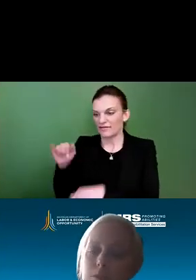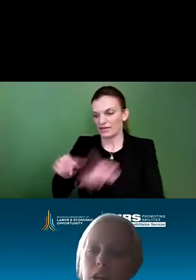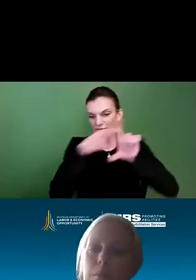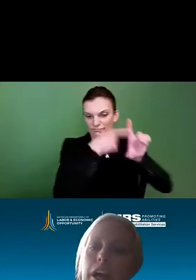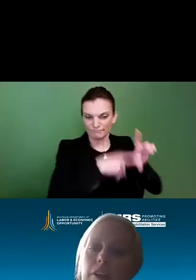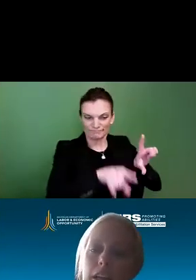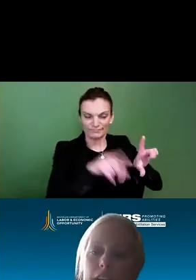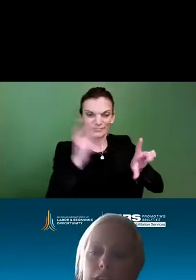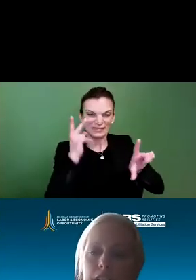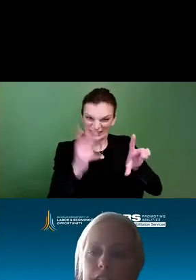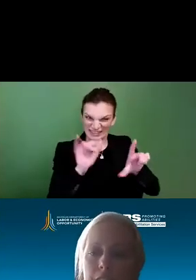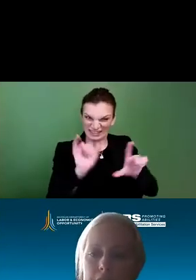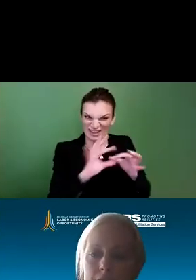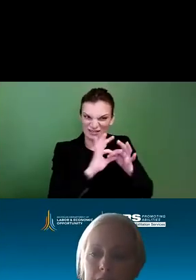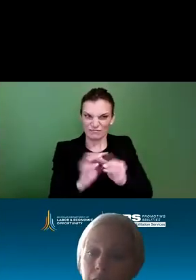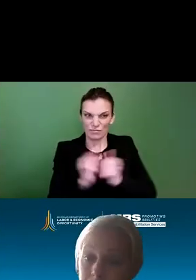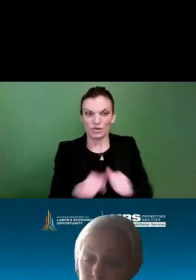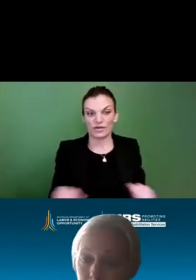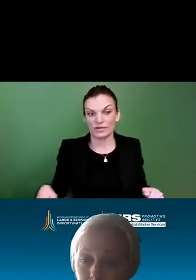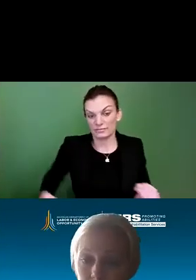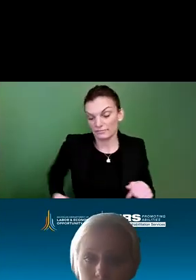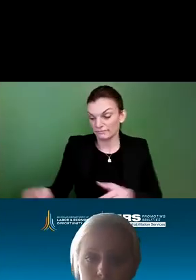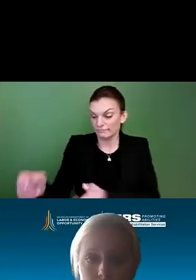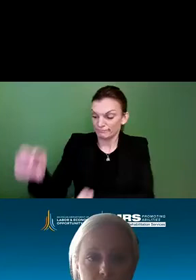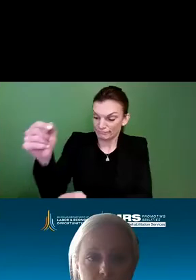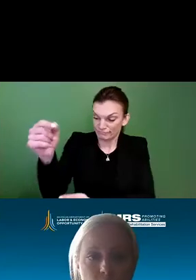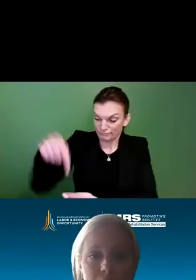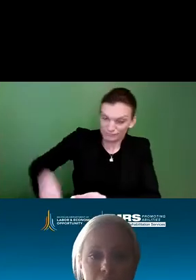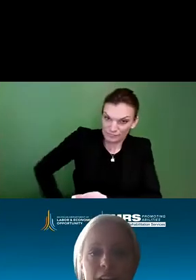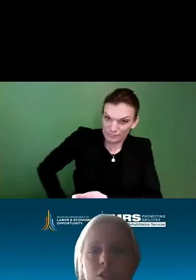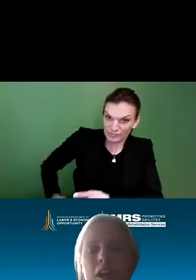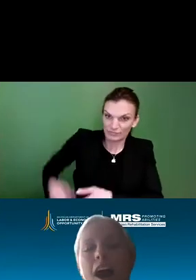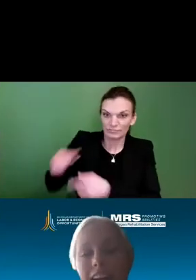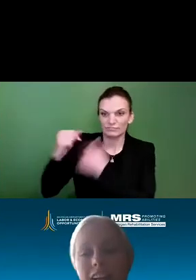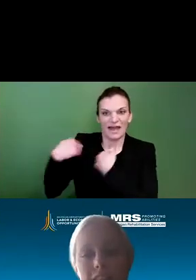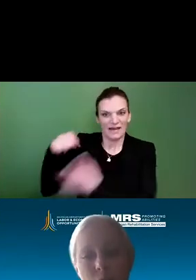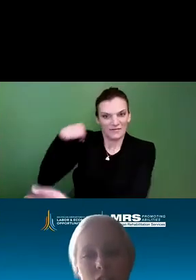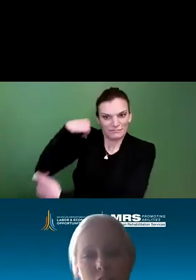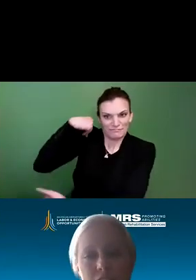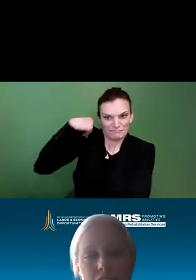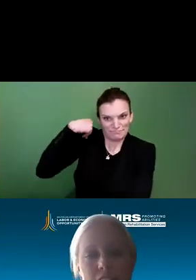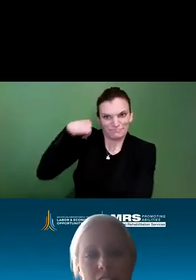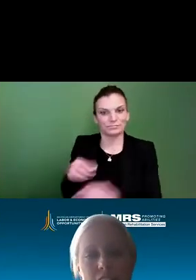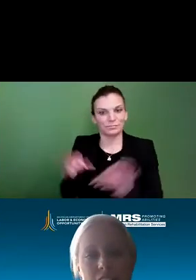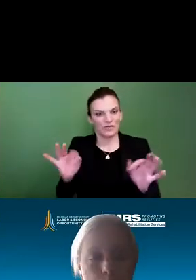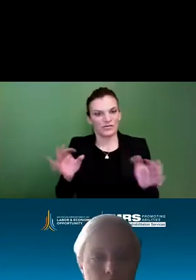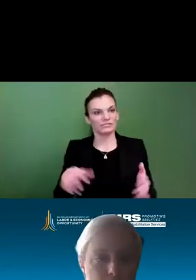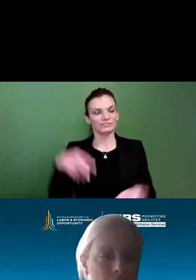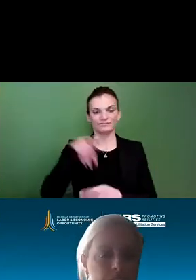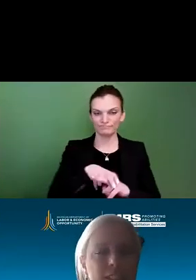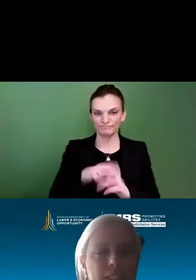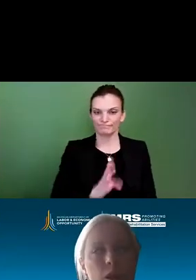forearms are parallel to the thighs and the thighs are parallel to the floor. So the height of that work surface is very